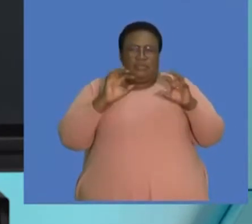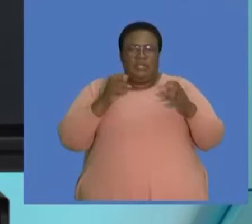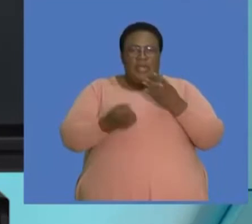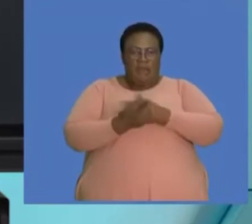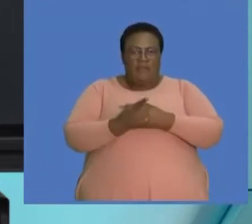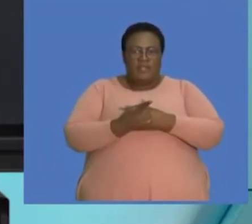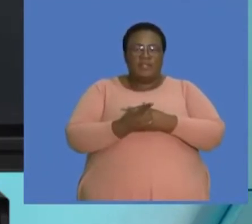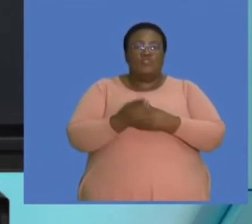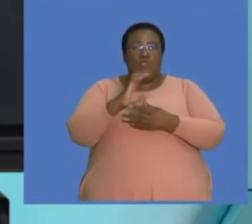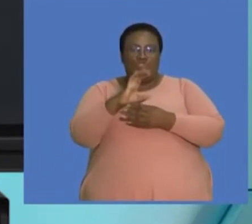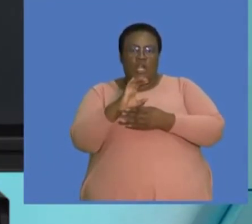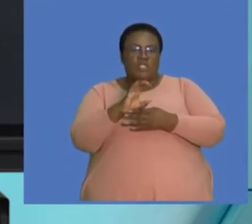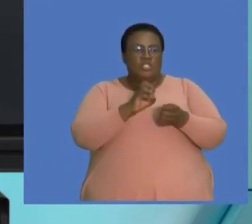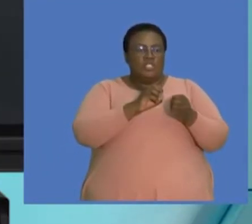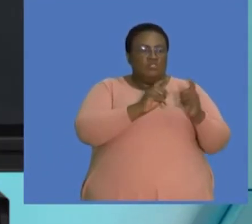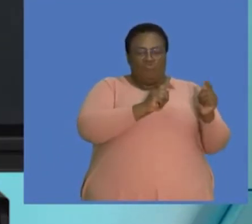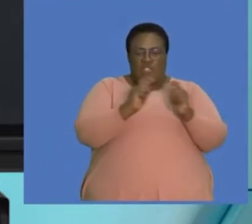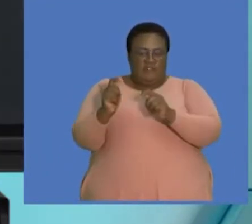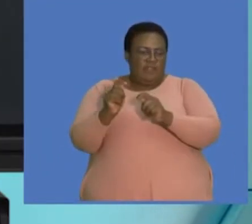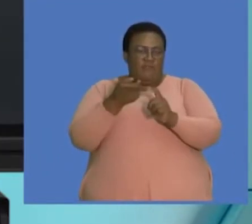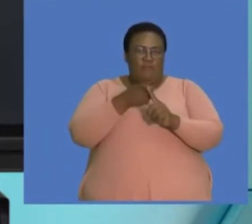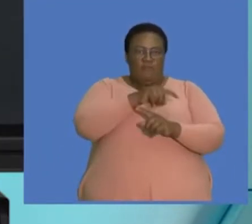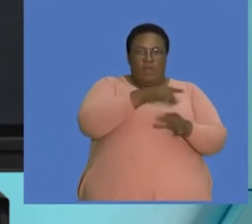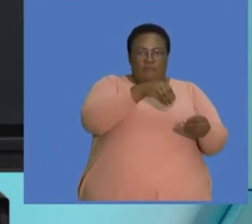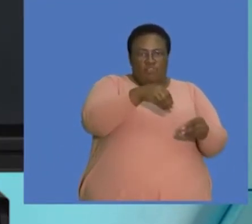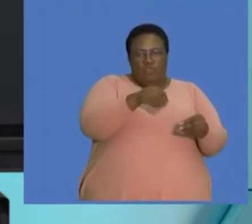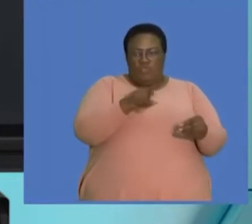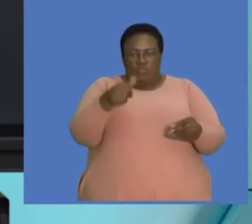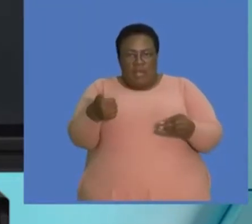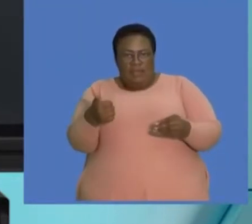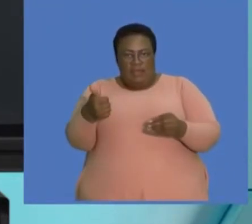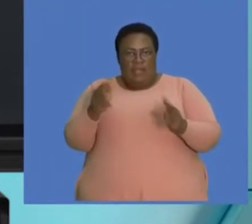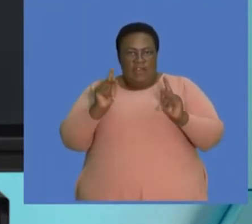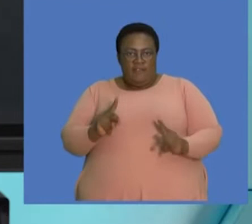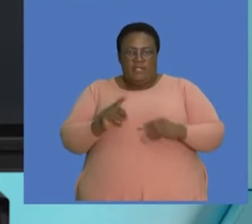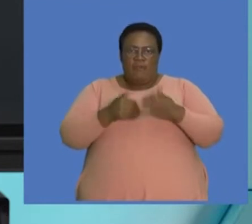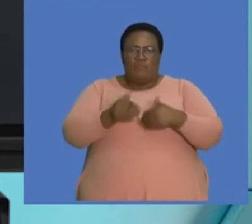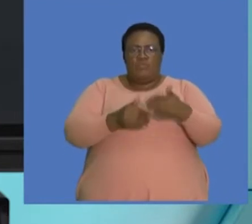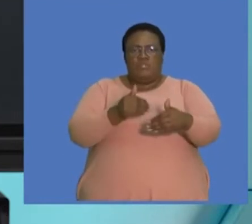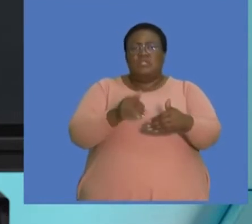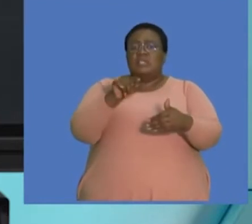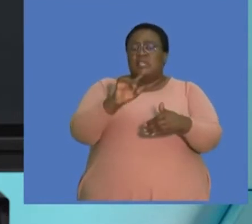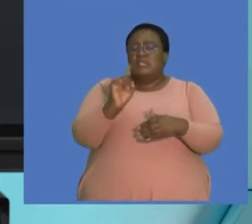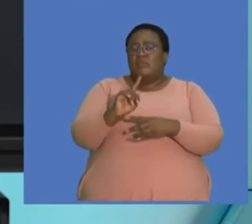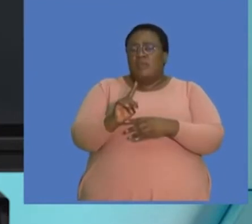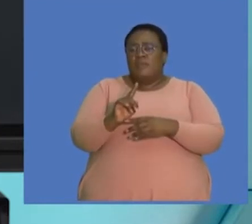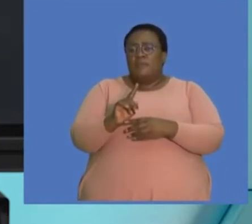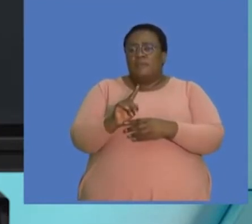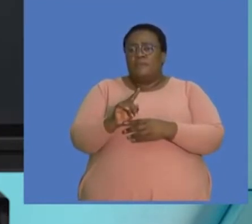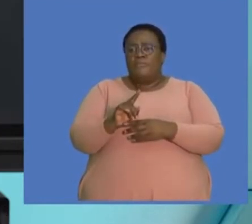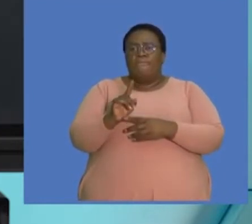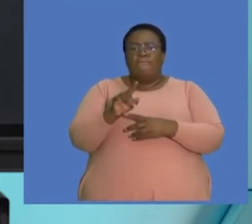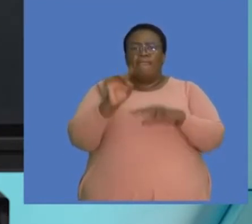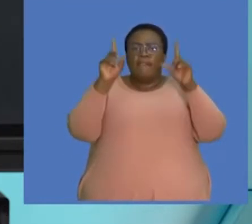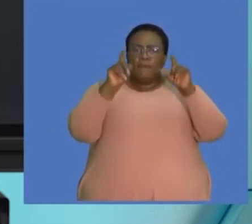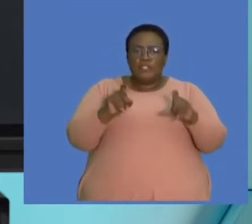happens, charge is transferred between two materials in a physical process, and that has a lot to do with, you